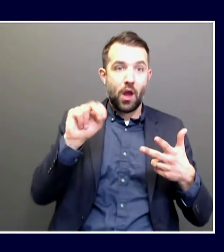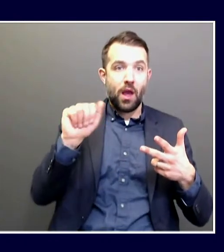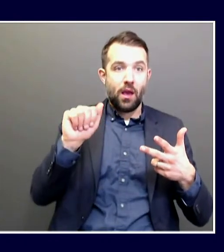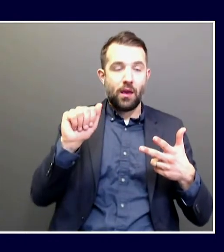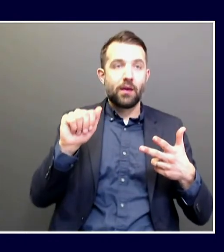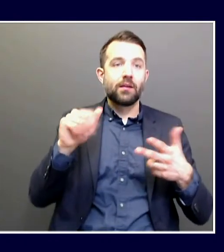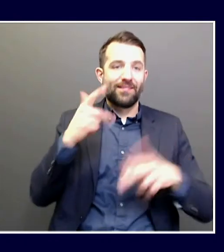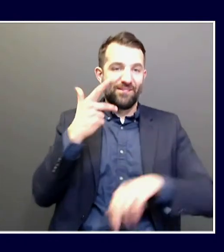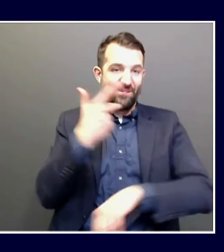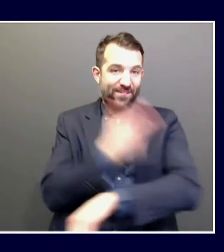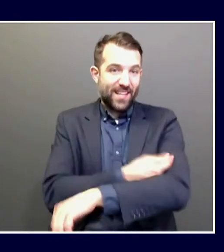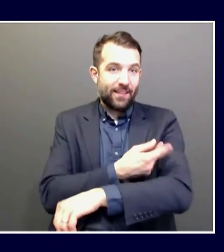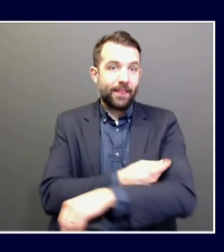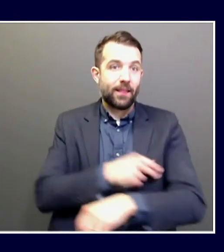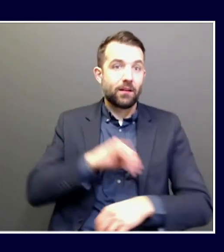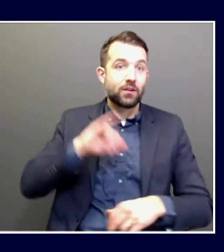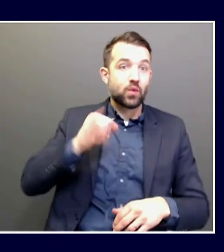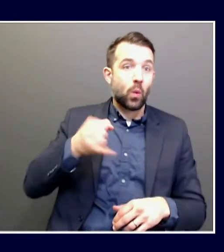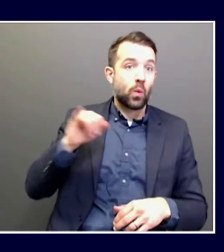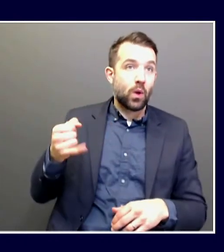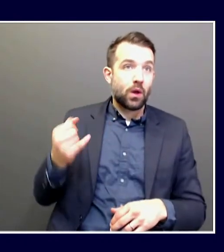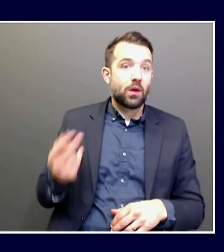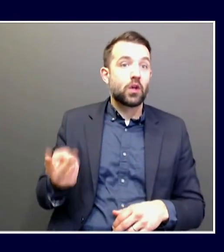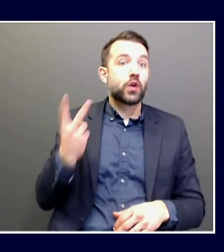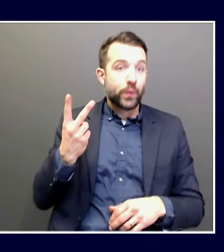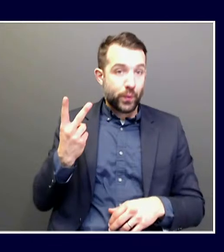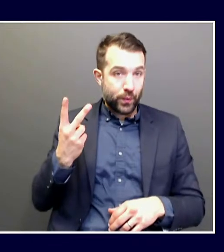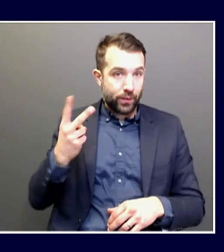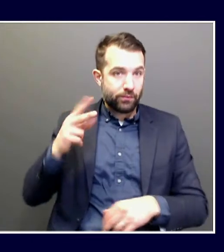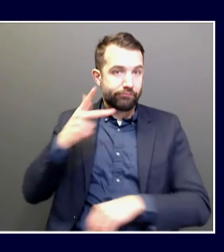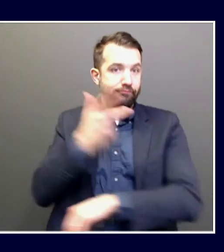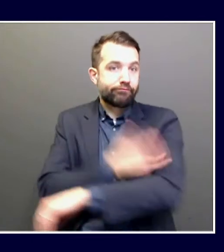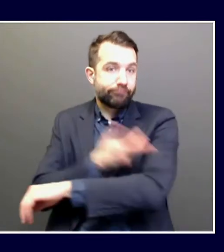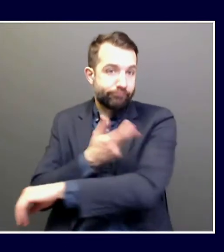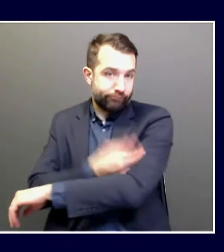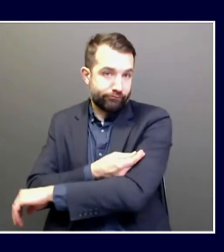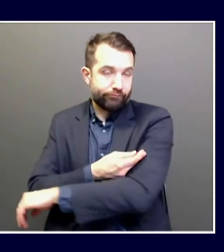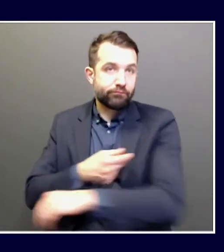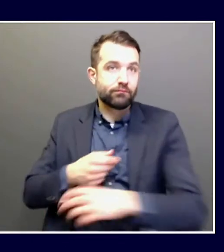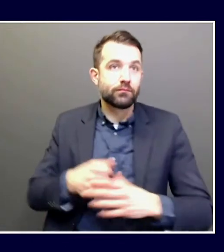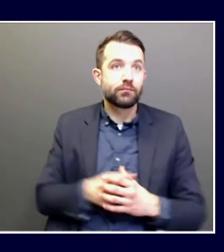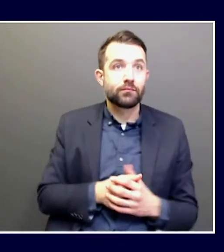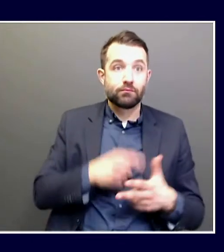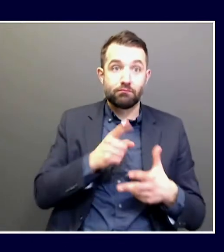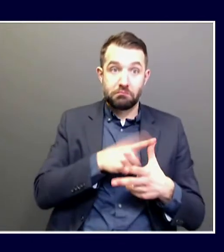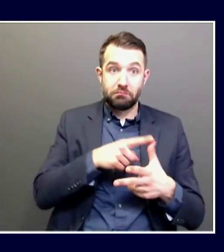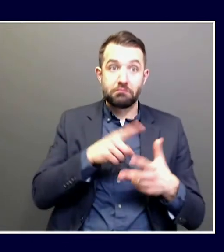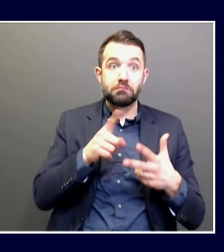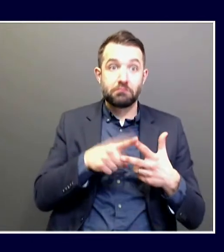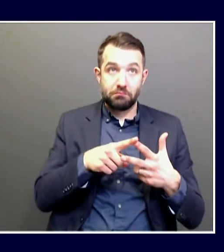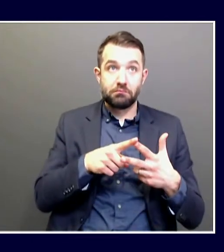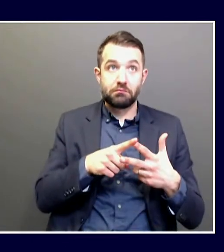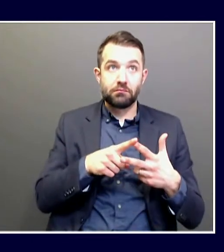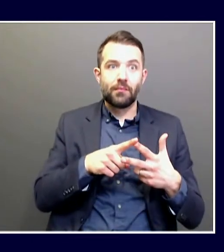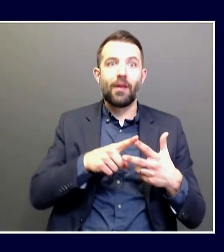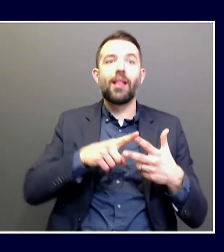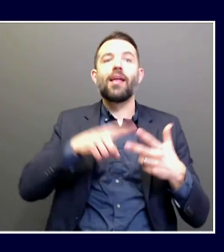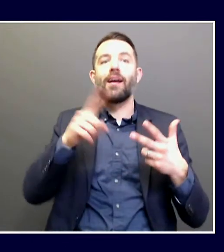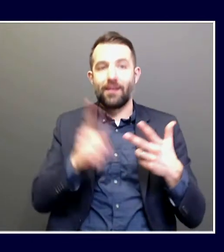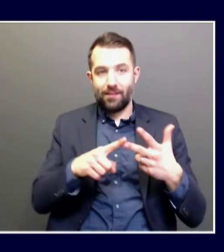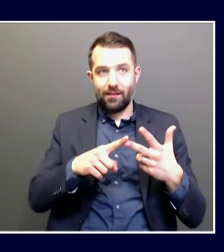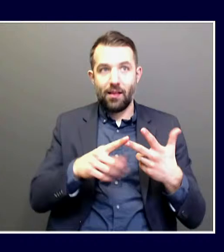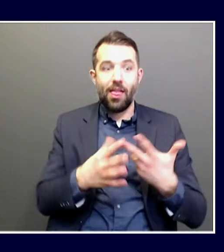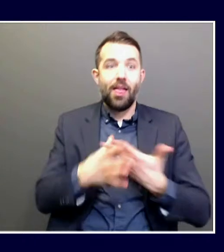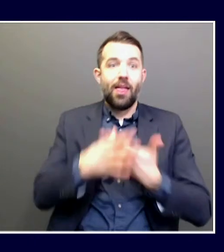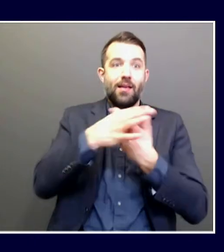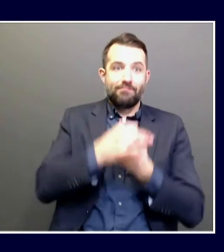vaccine. It's less about getting your first 2 shots in your booster and really more about just getting all 3 shots. We've learned a lot about